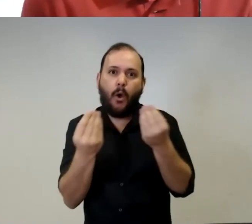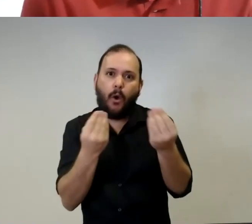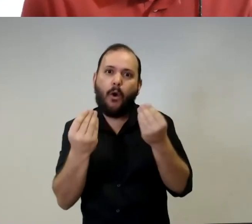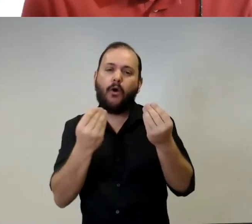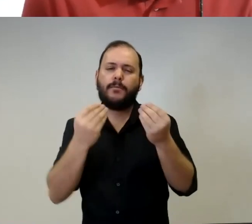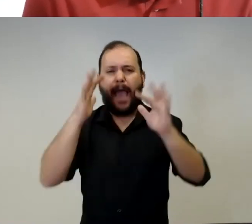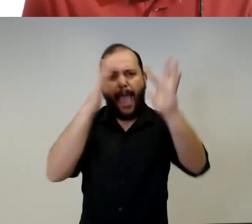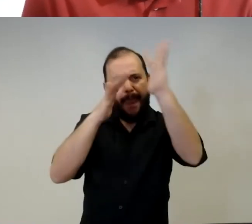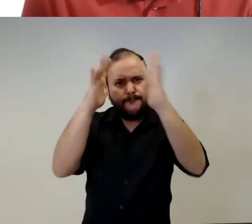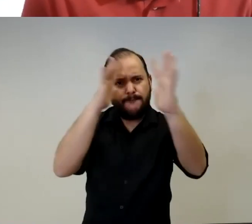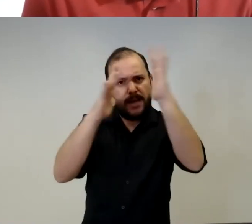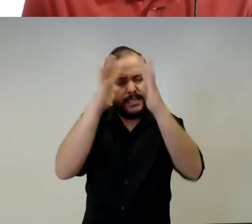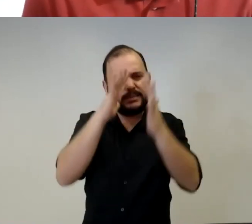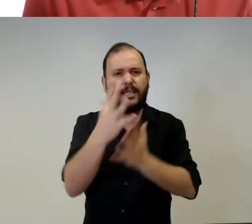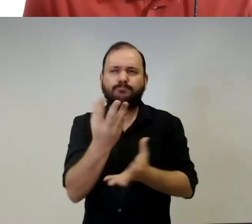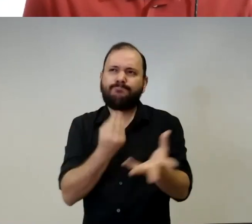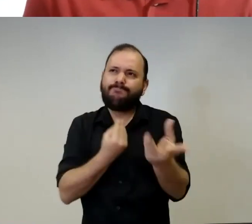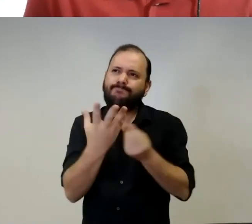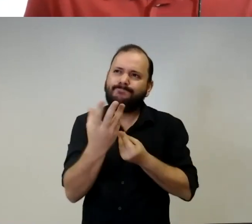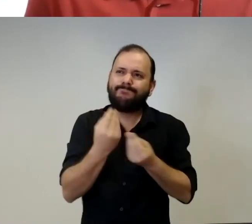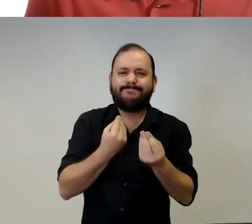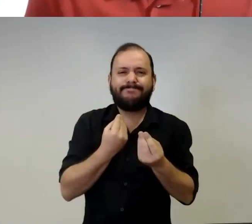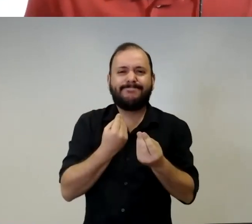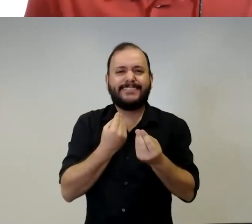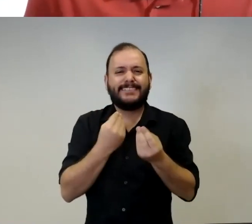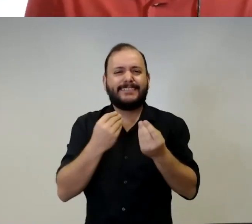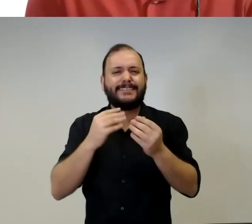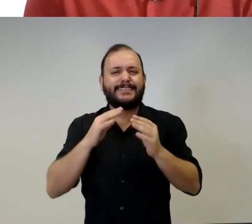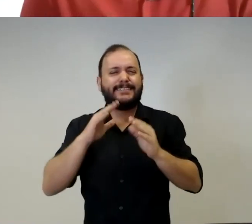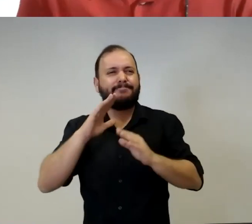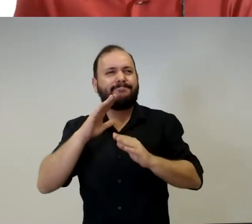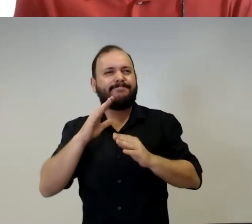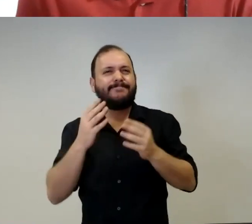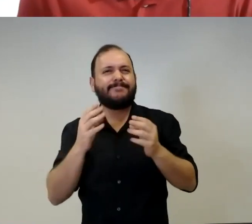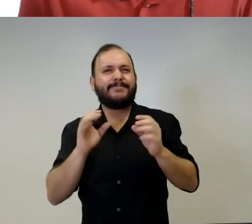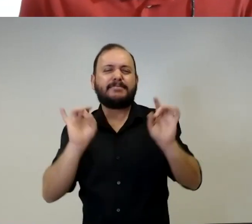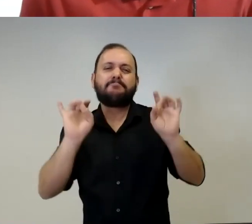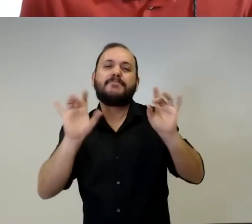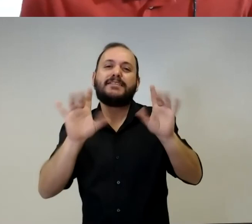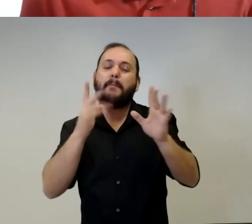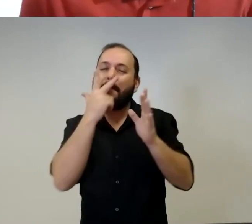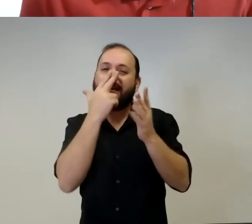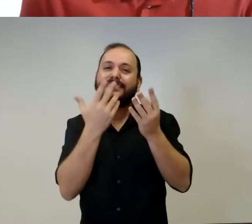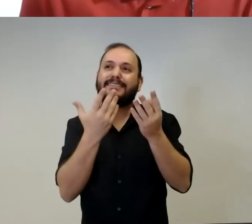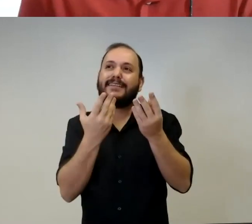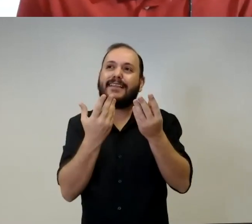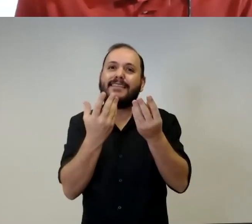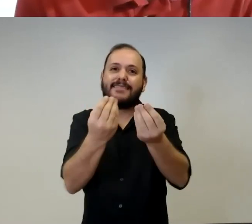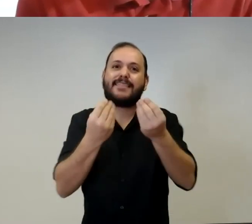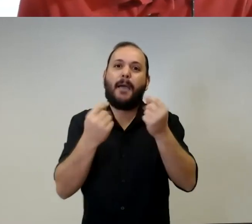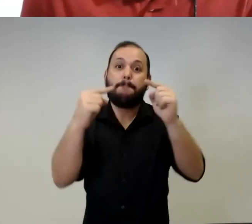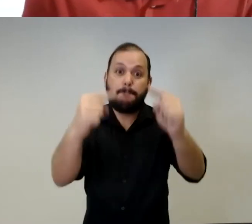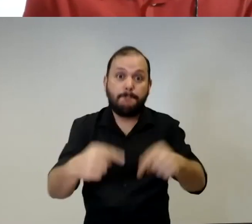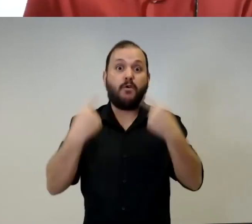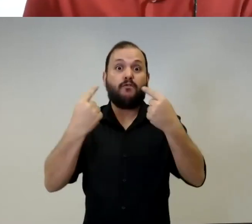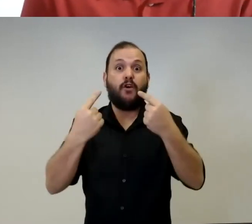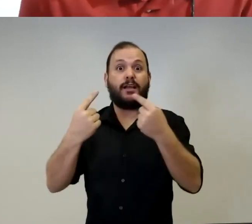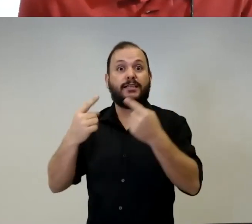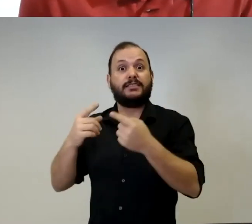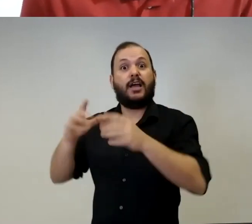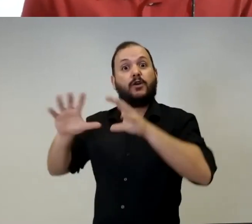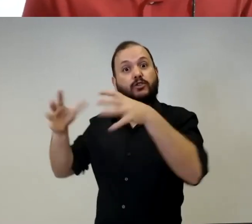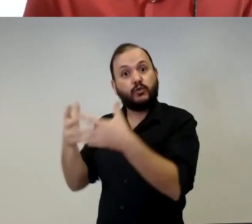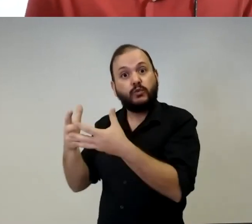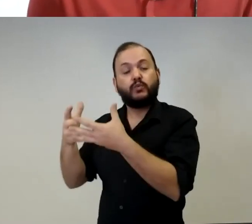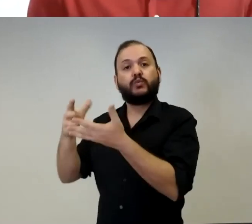is, especially trying to thought-provoke spoken language interpreters and researchers